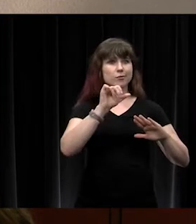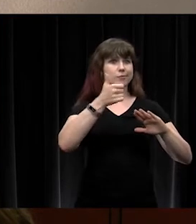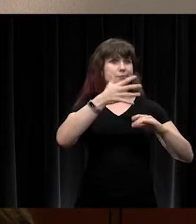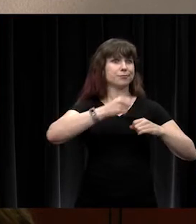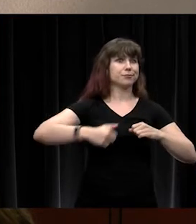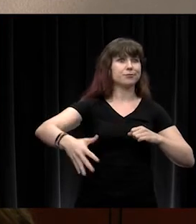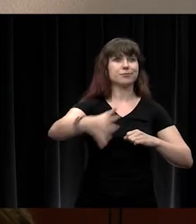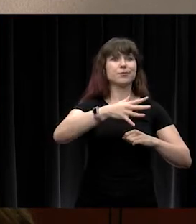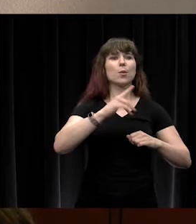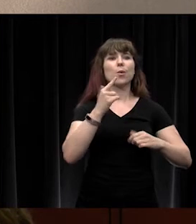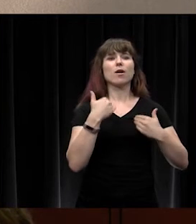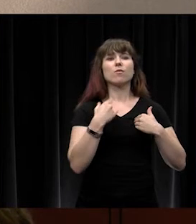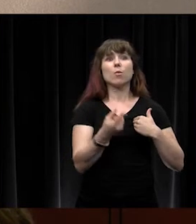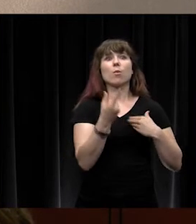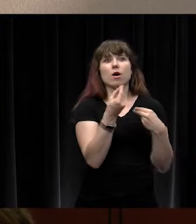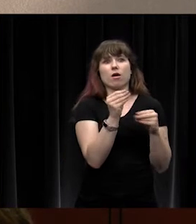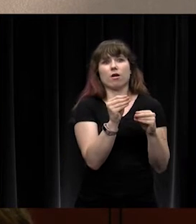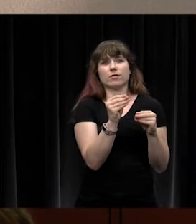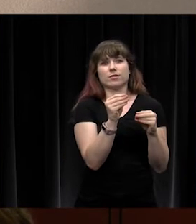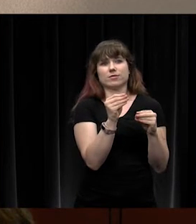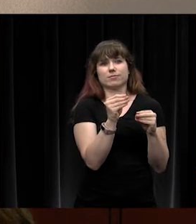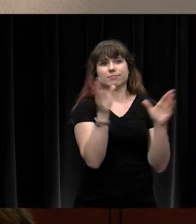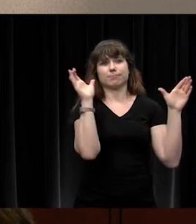centrally located and much more convenient.